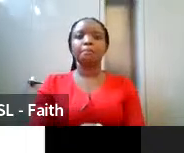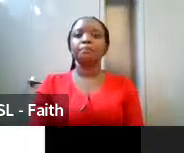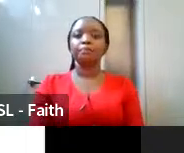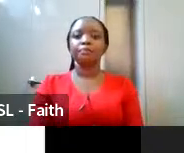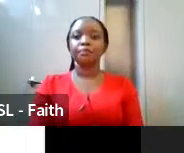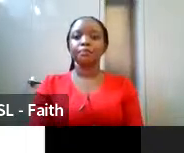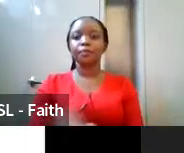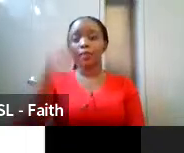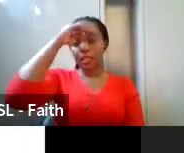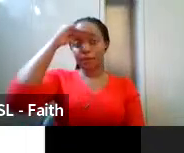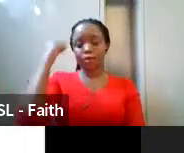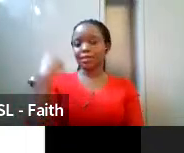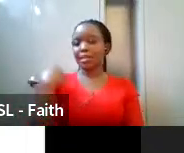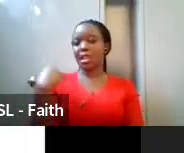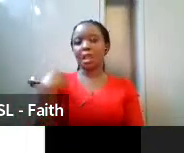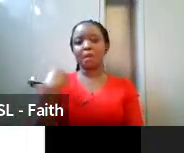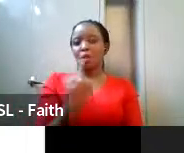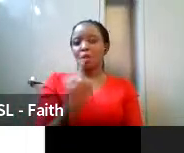Because it's just a number.